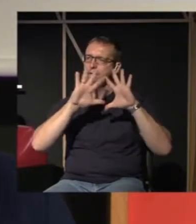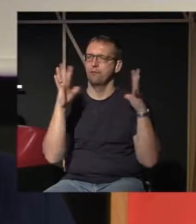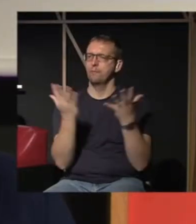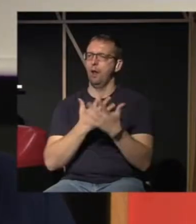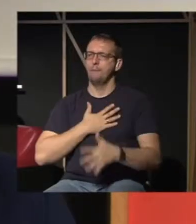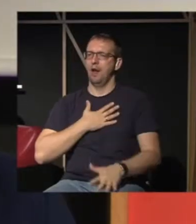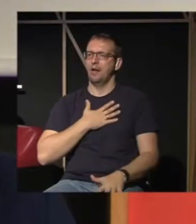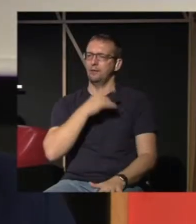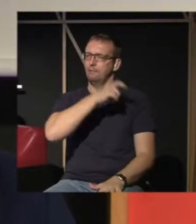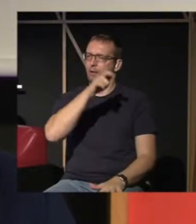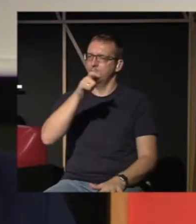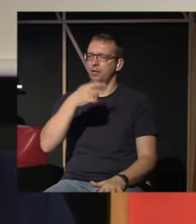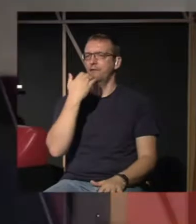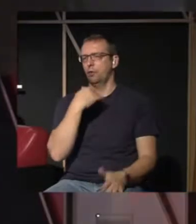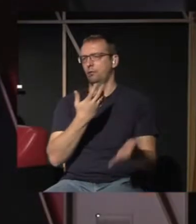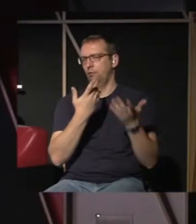it. Thank you.